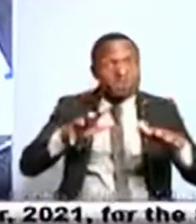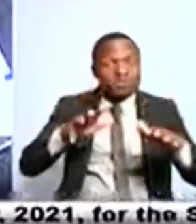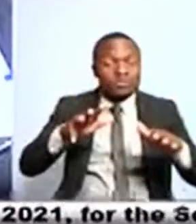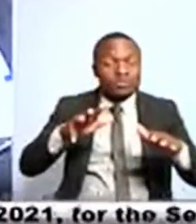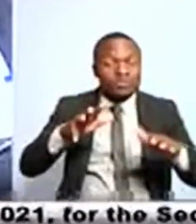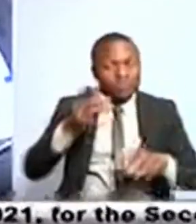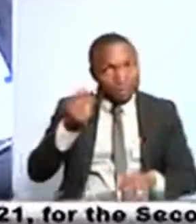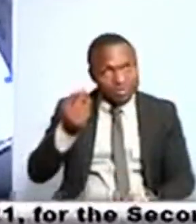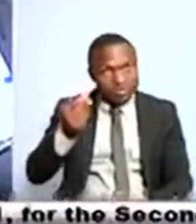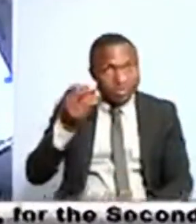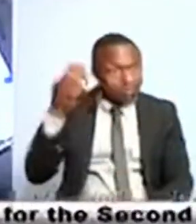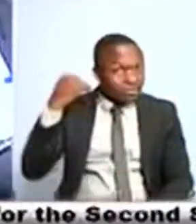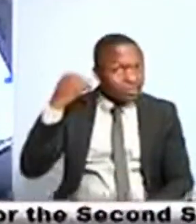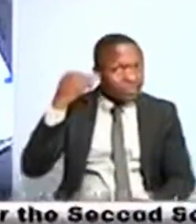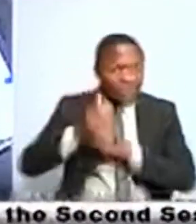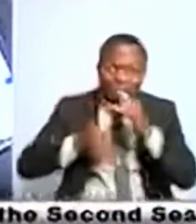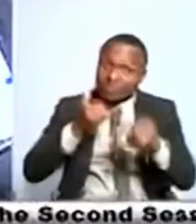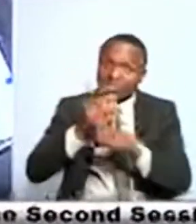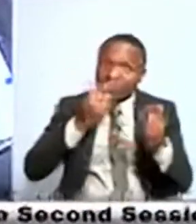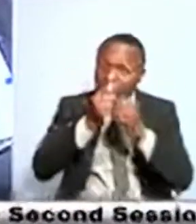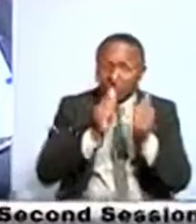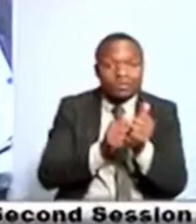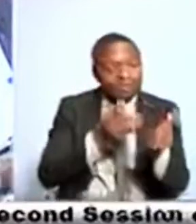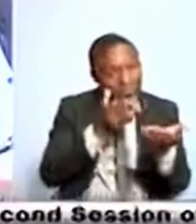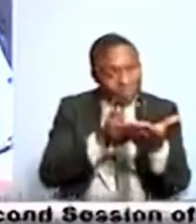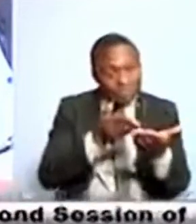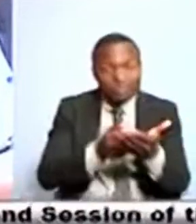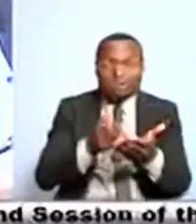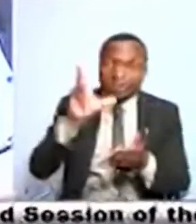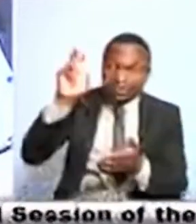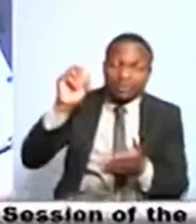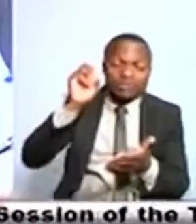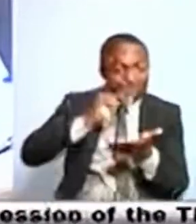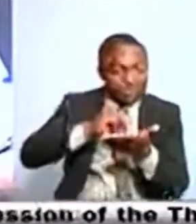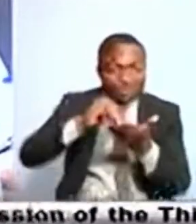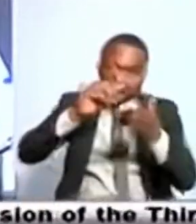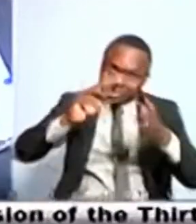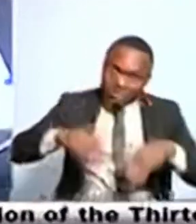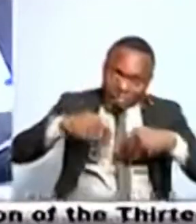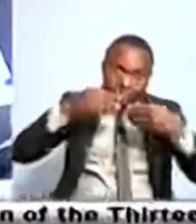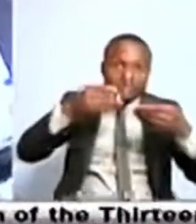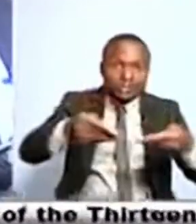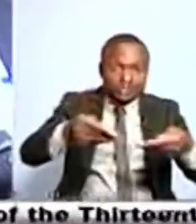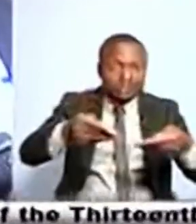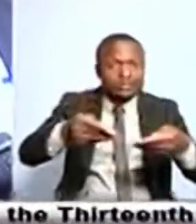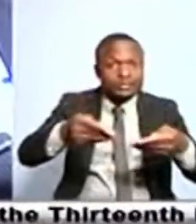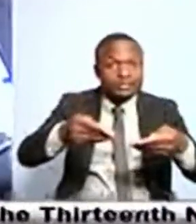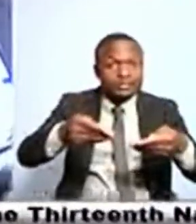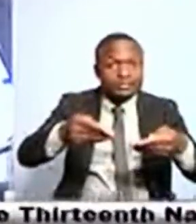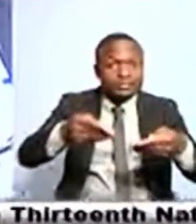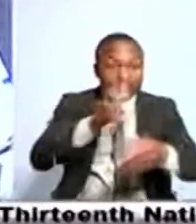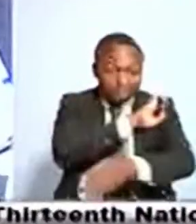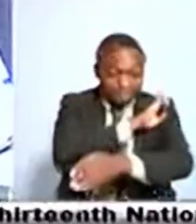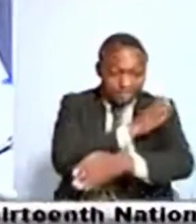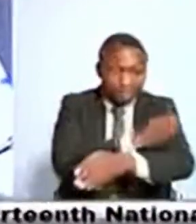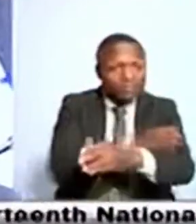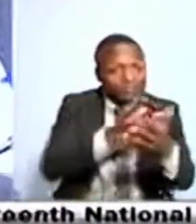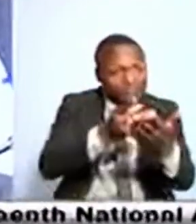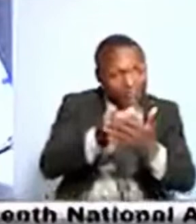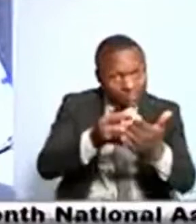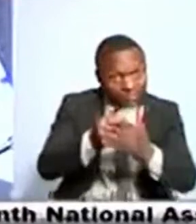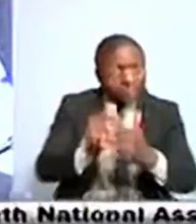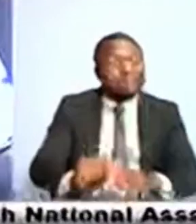this in the other audit report, over that 30 million that was given for empowerment of funds.